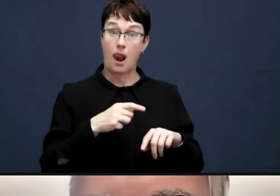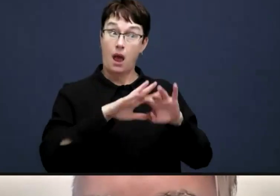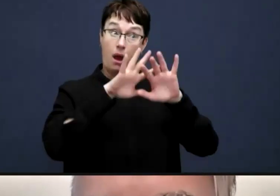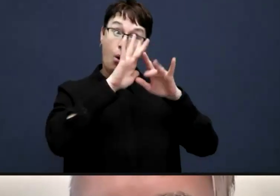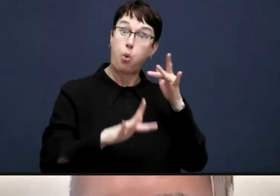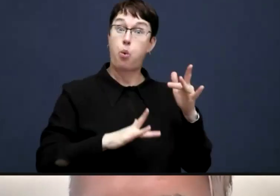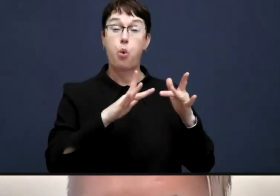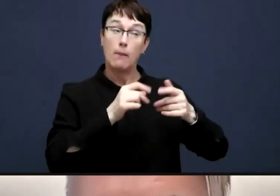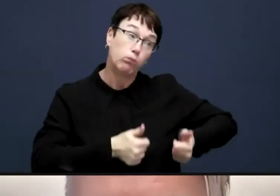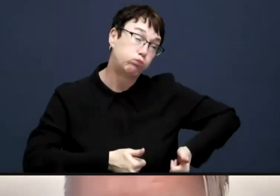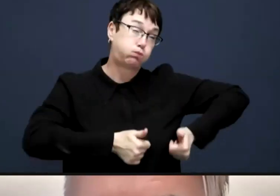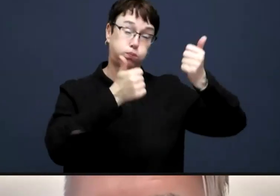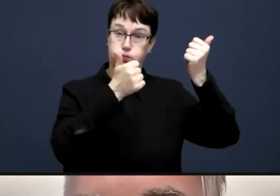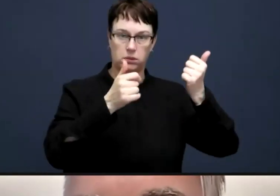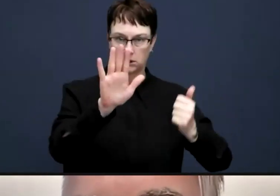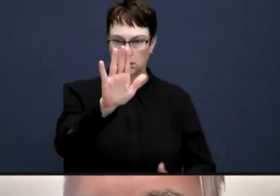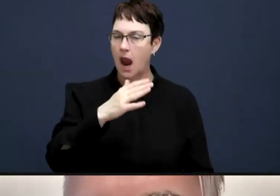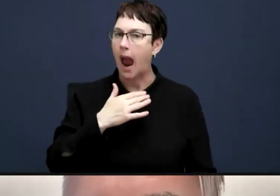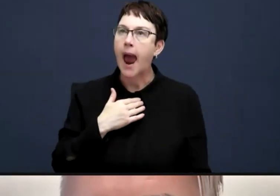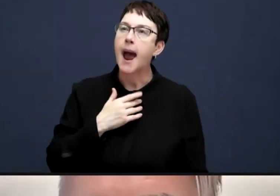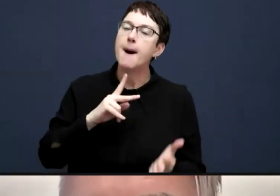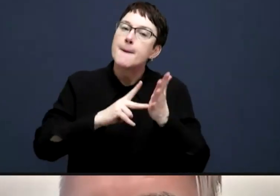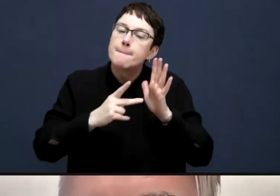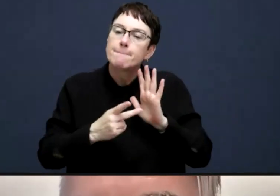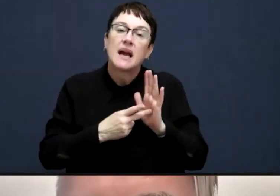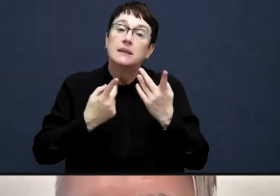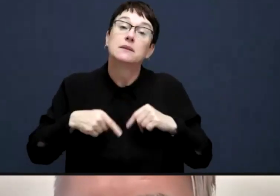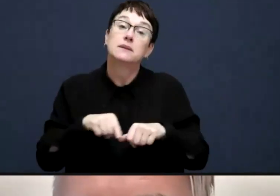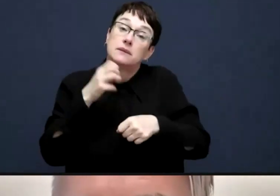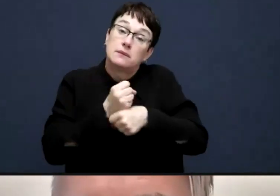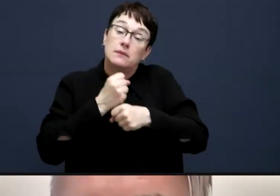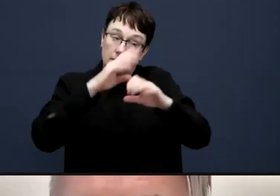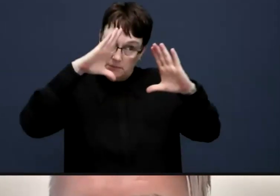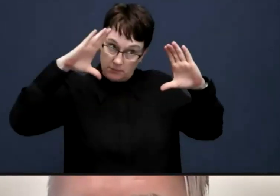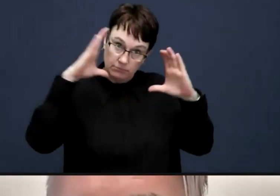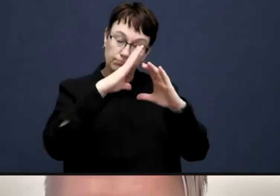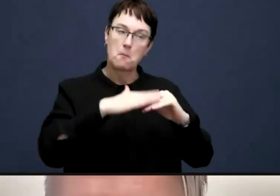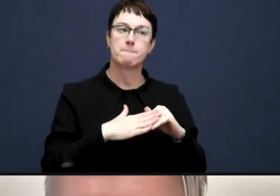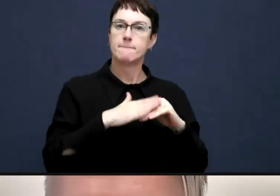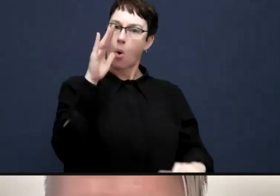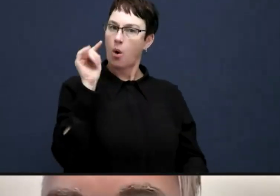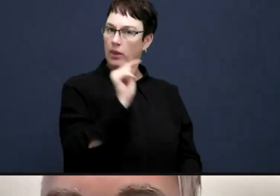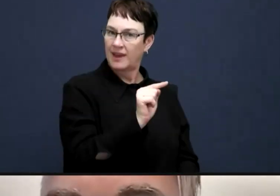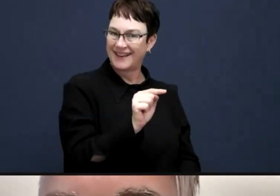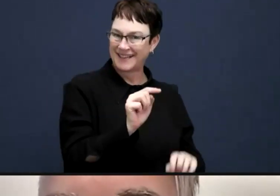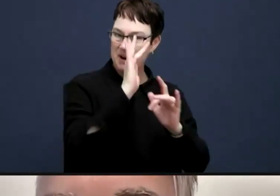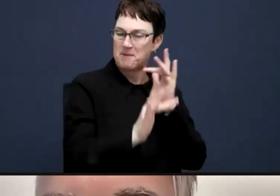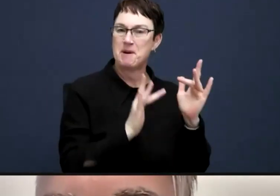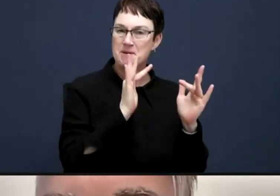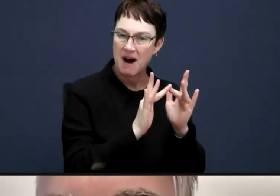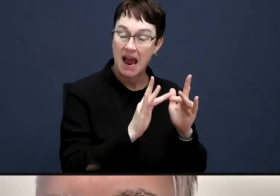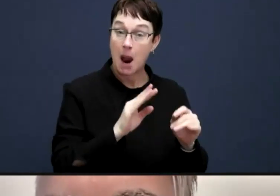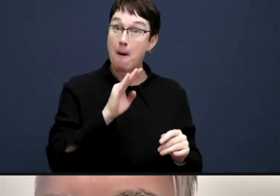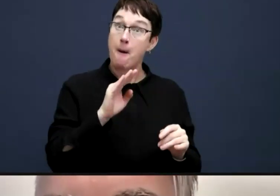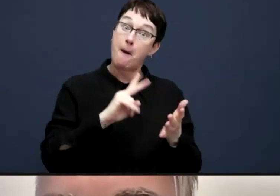more experts in web. And kind of when we speak to clients, they tend to start with the web, and then they go documents, and then maybe in 10 years